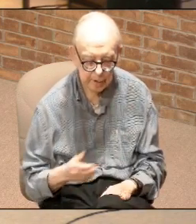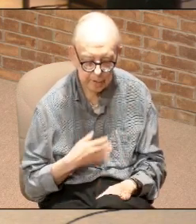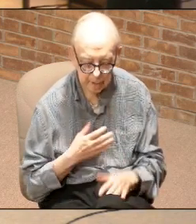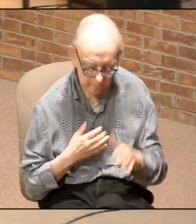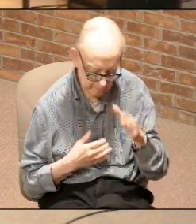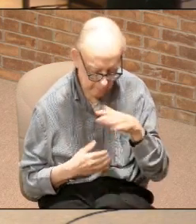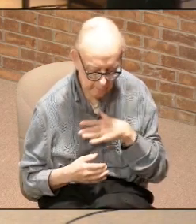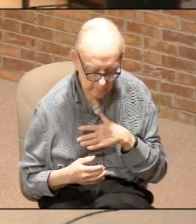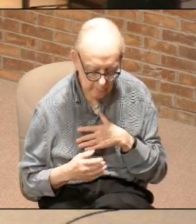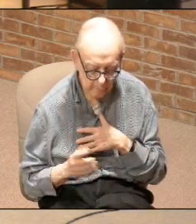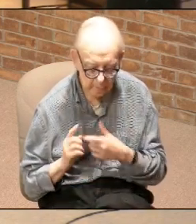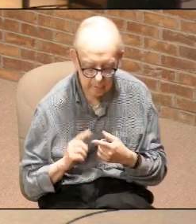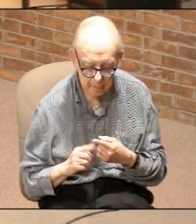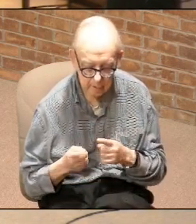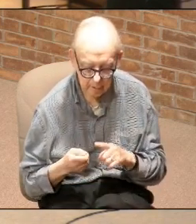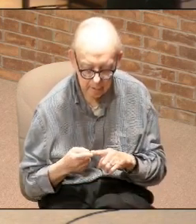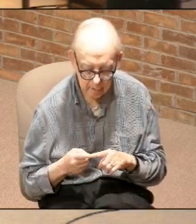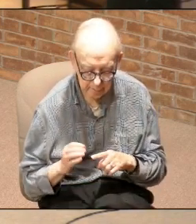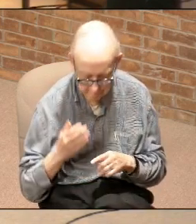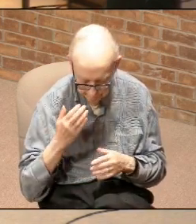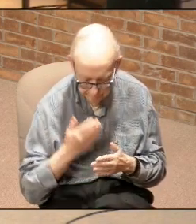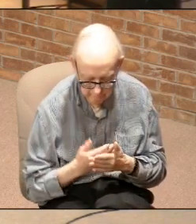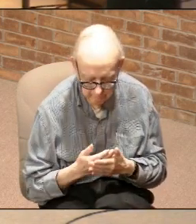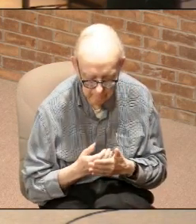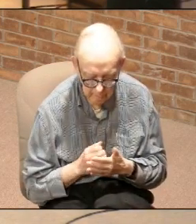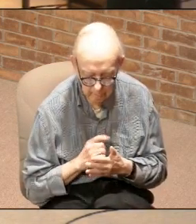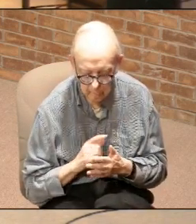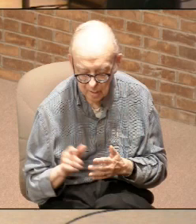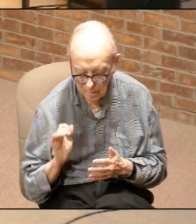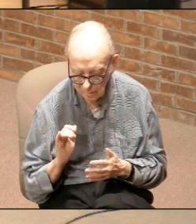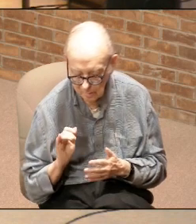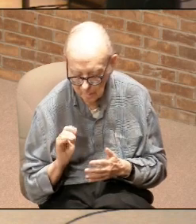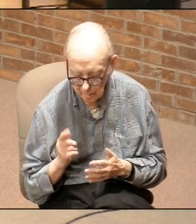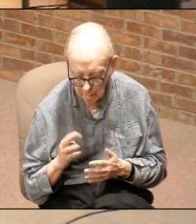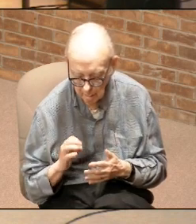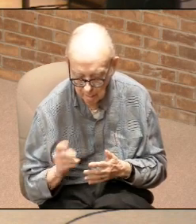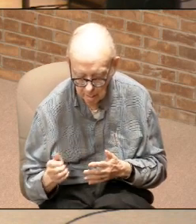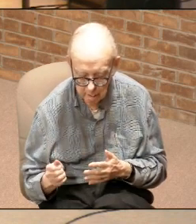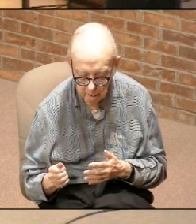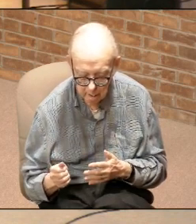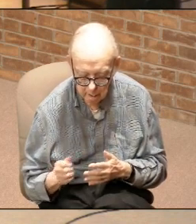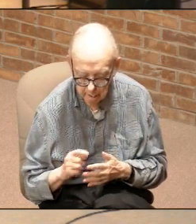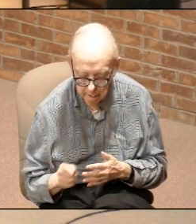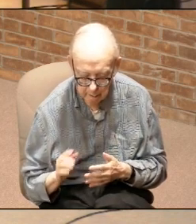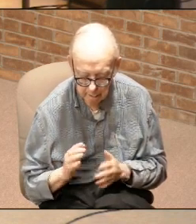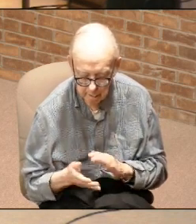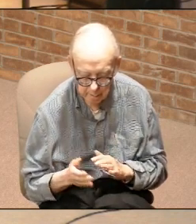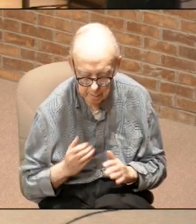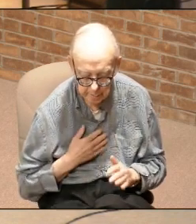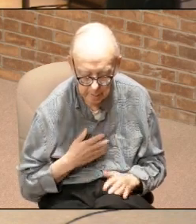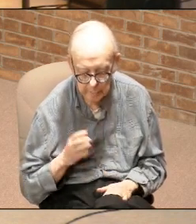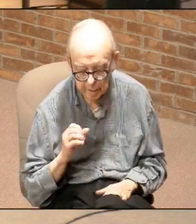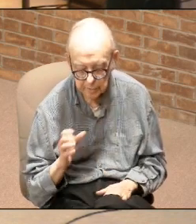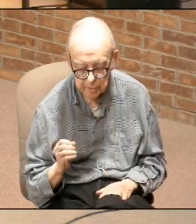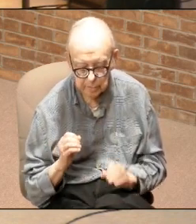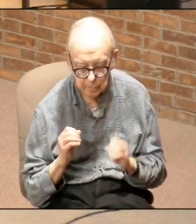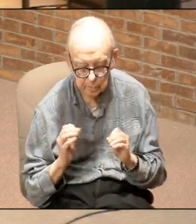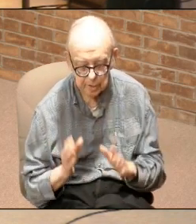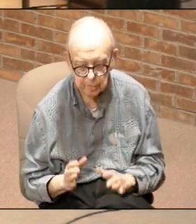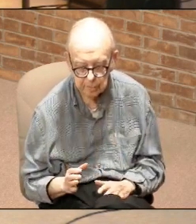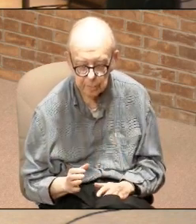and i was friends of their of their sons and we all hung around together but they became my sunday school teachers others